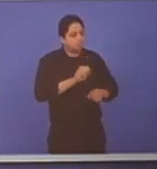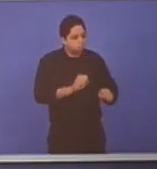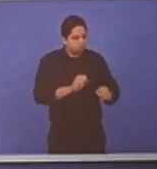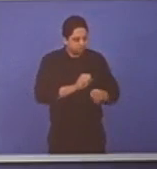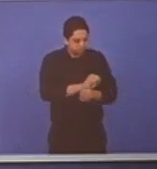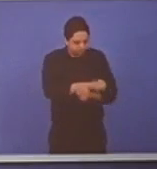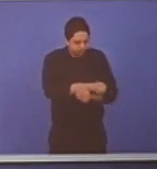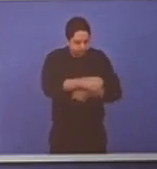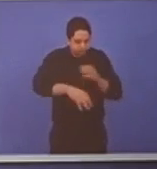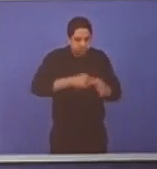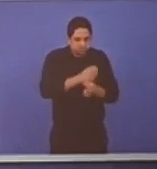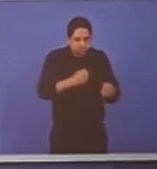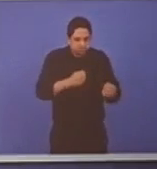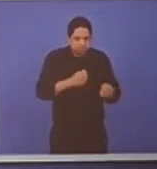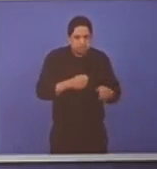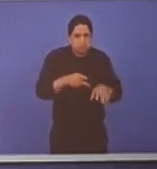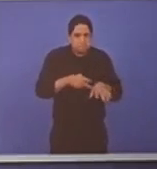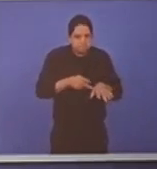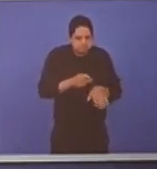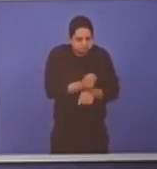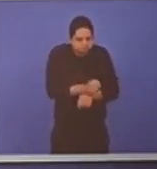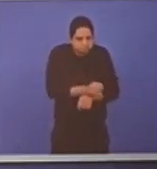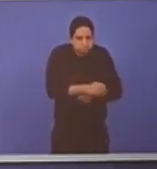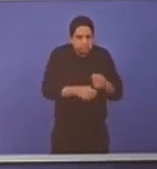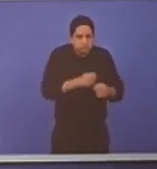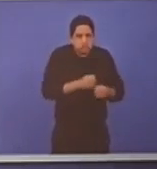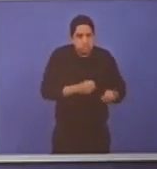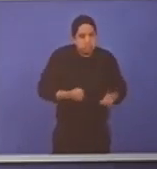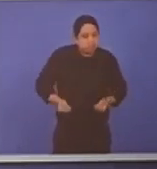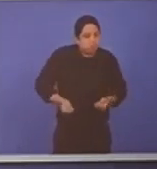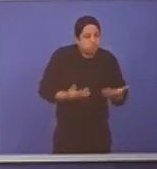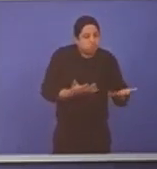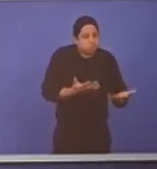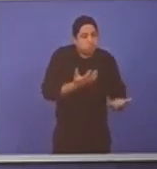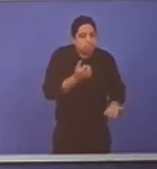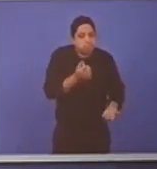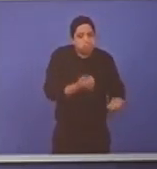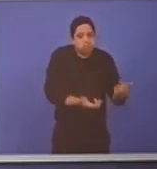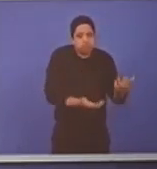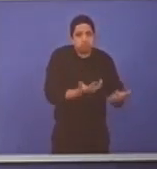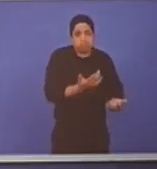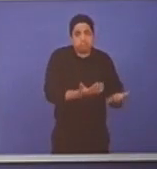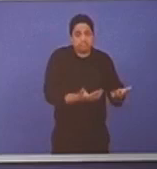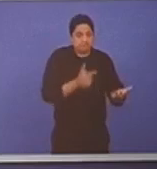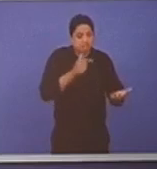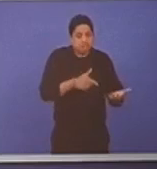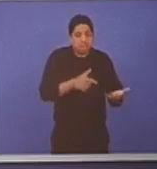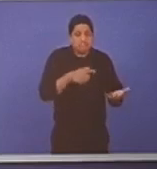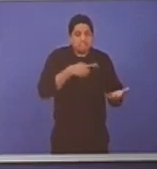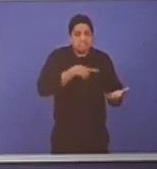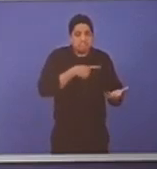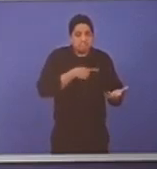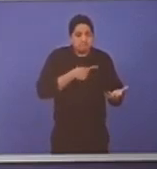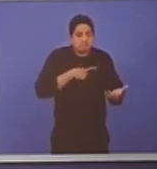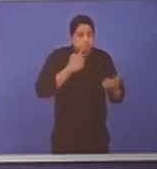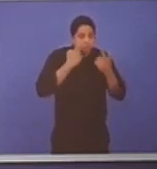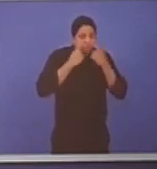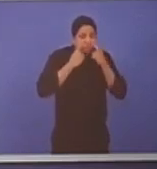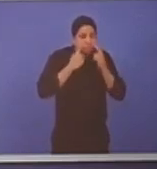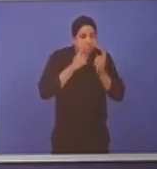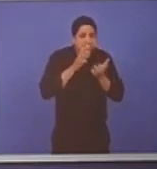So then the king said to the servants, bind him hand and foot, take him away and cast him